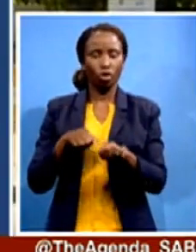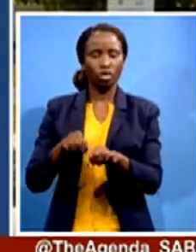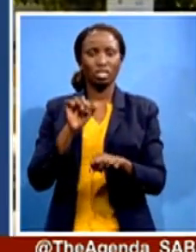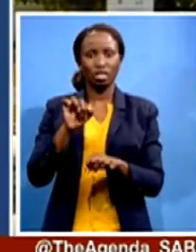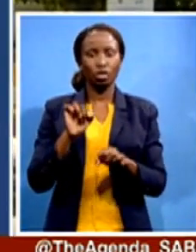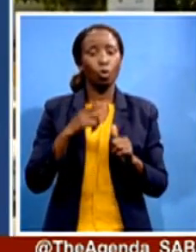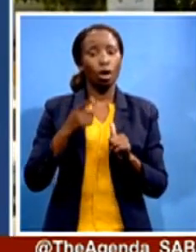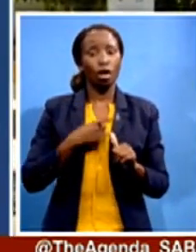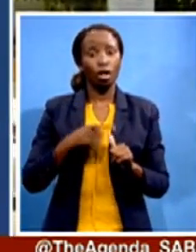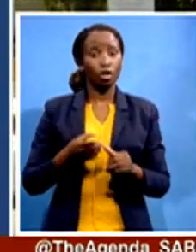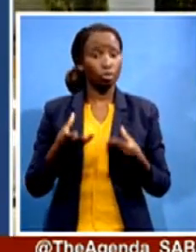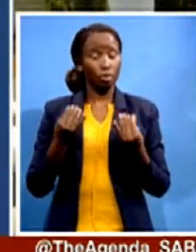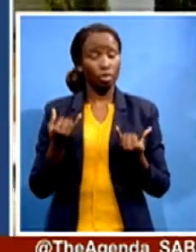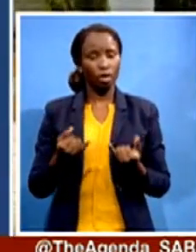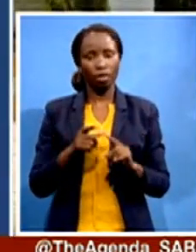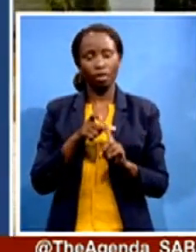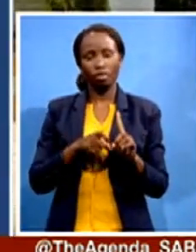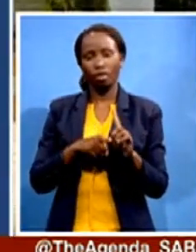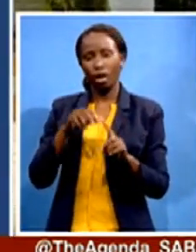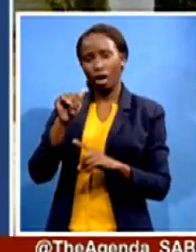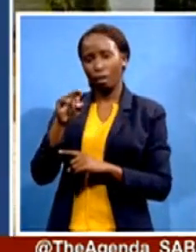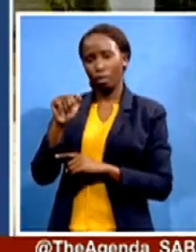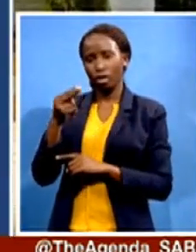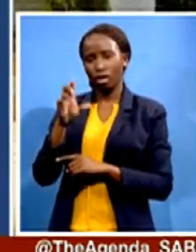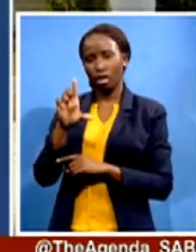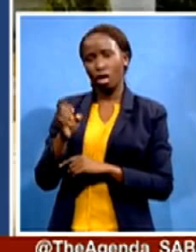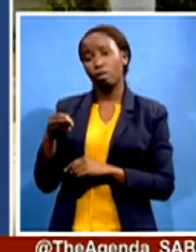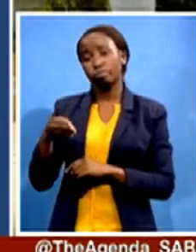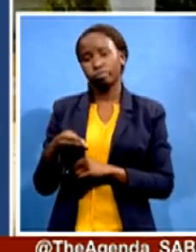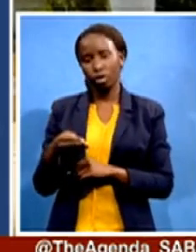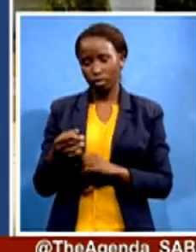morning. A very good day to you, Abongile. What's happening today?